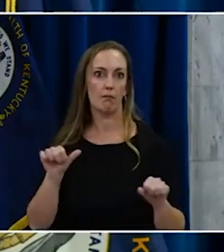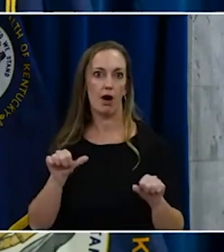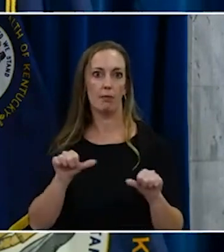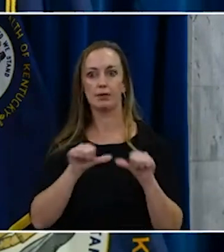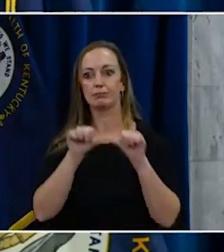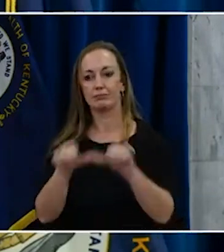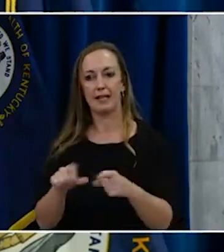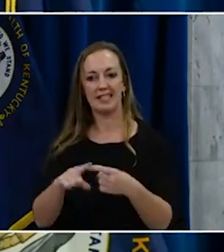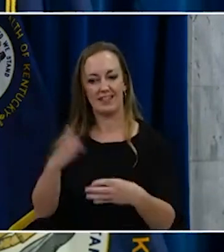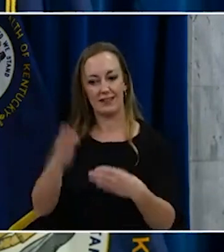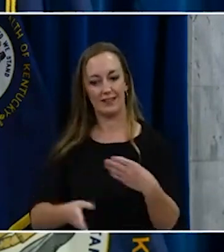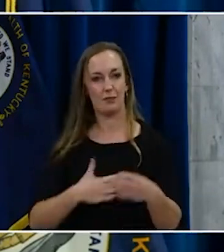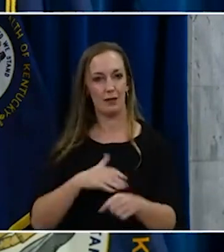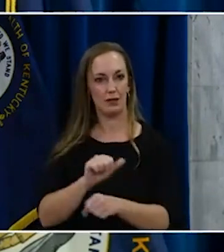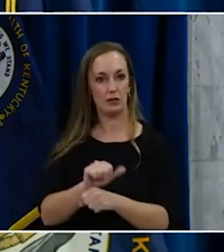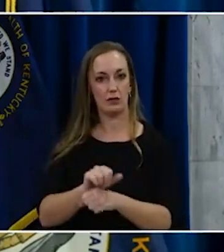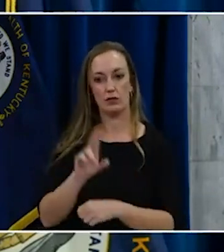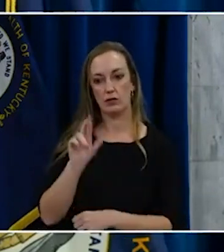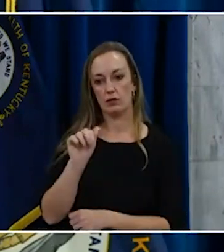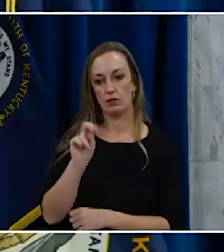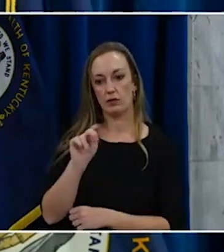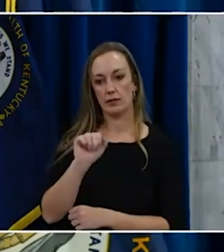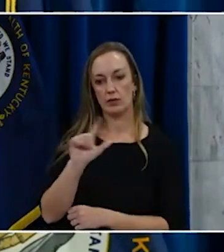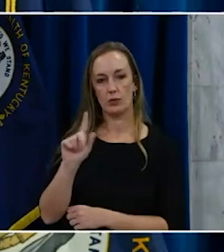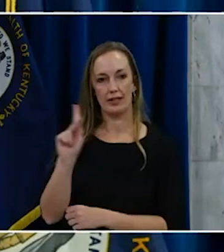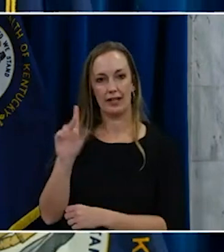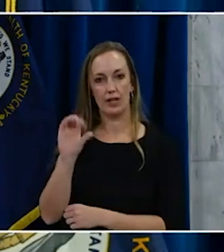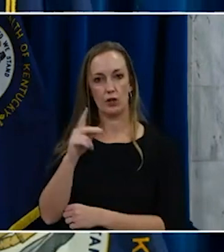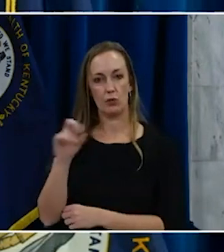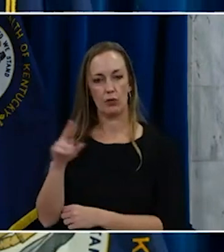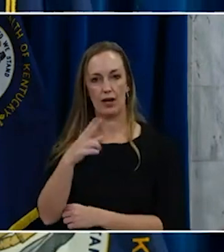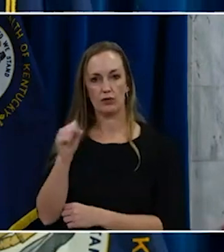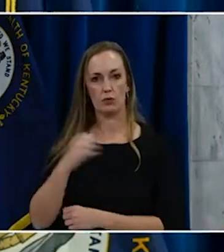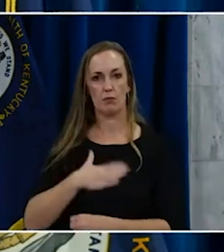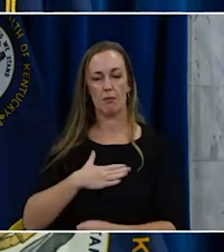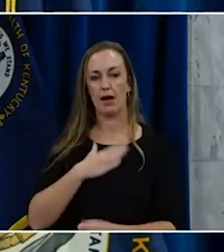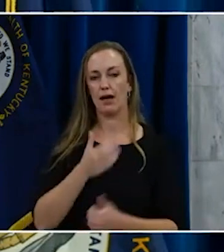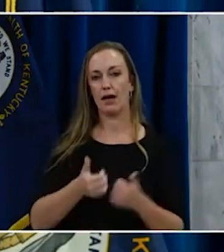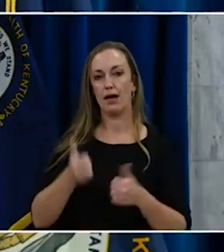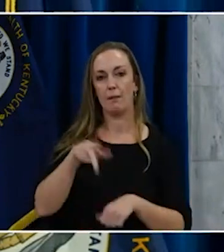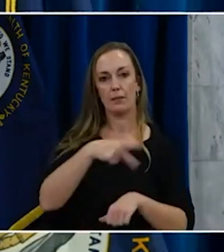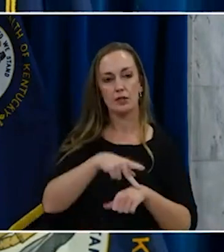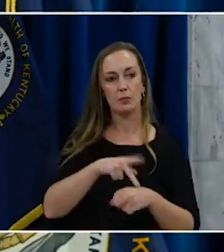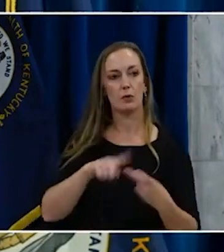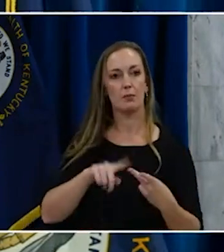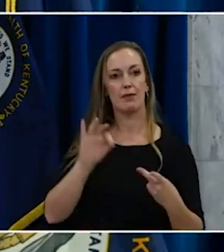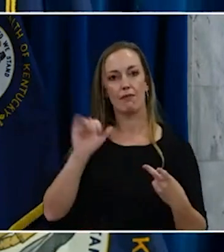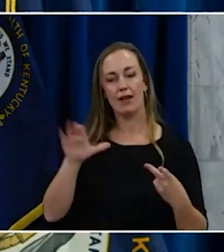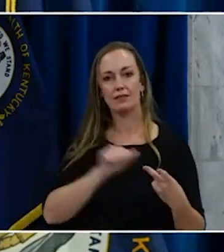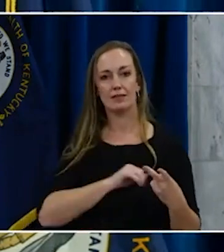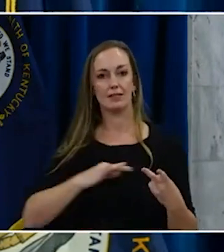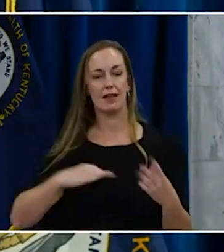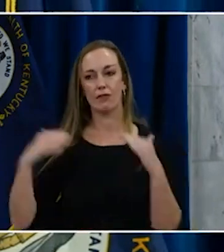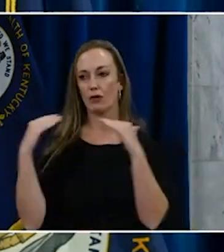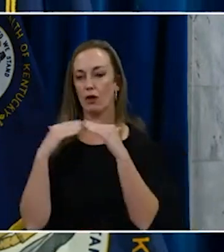my career, Randall K. Cooper High School, my admin, my faculty, staff, my colleagues, my family.